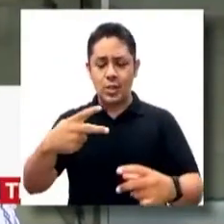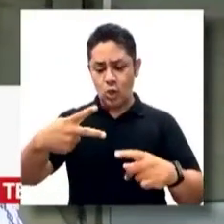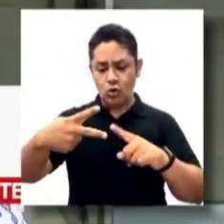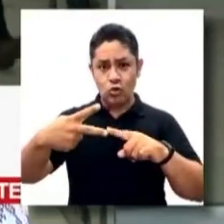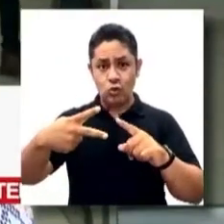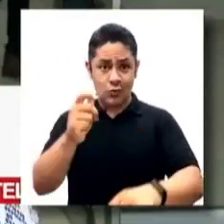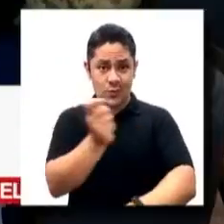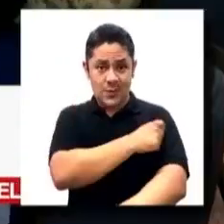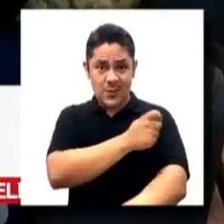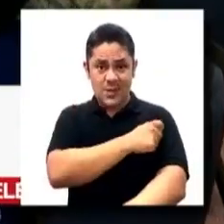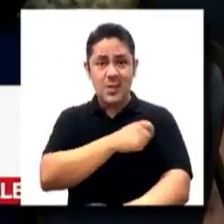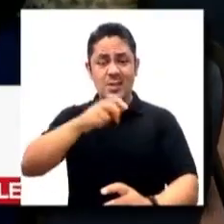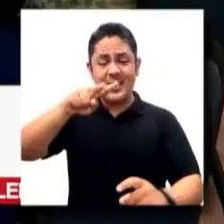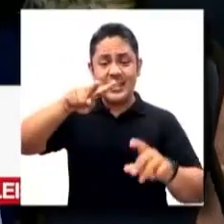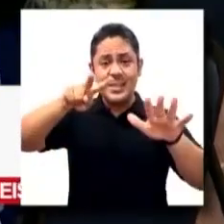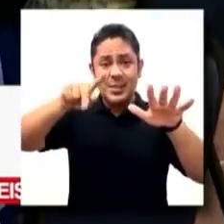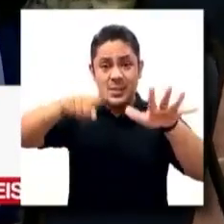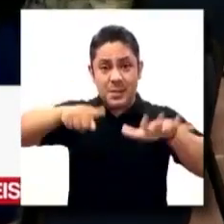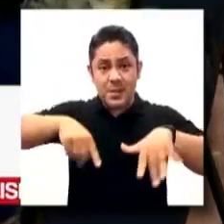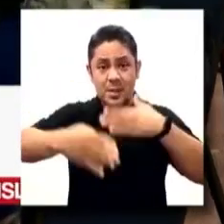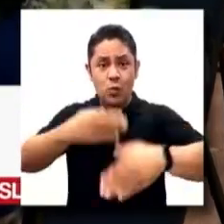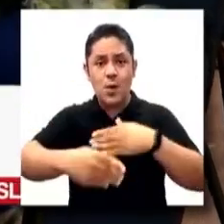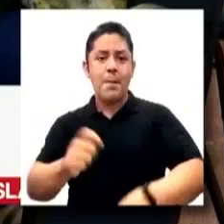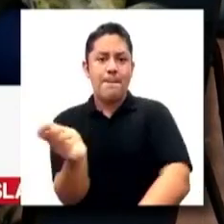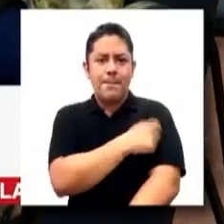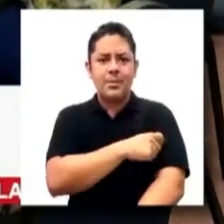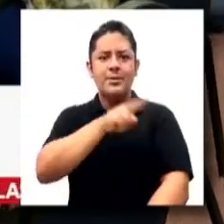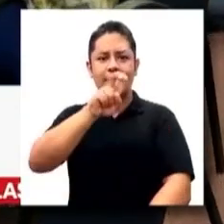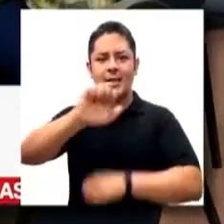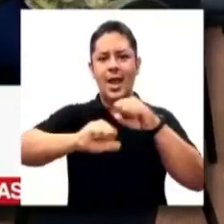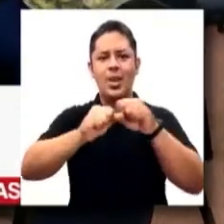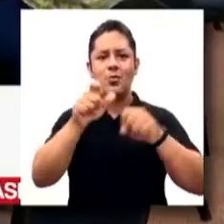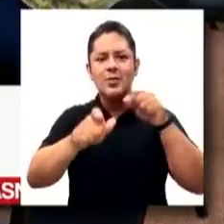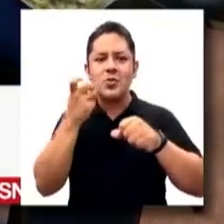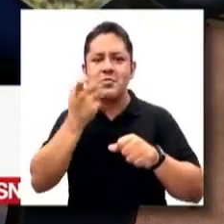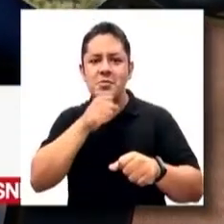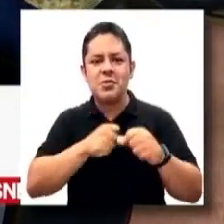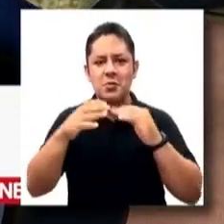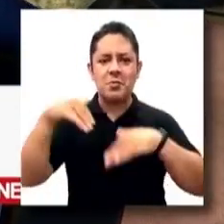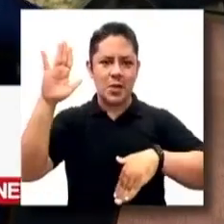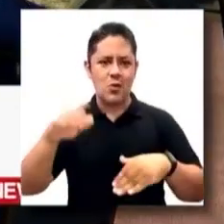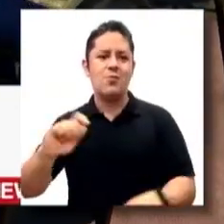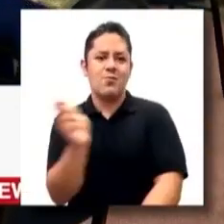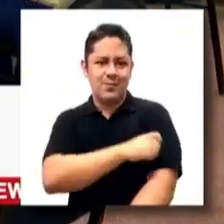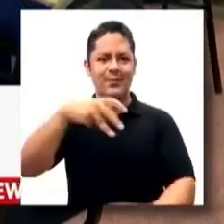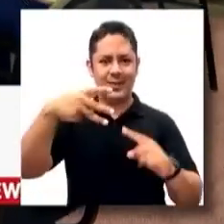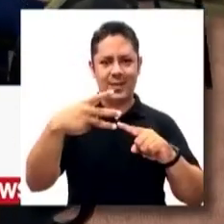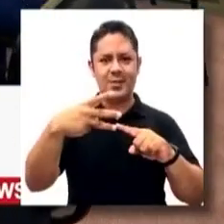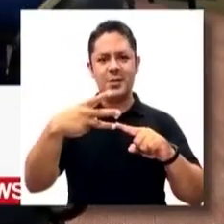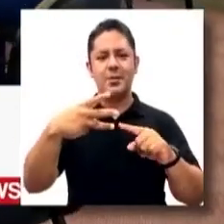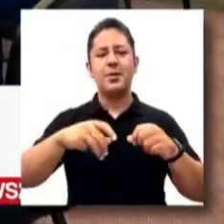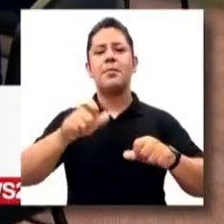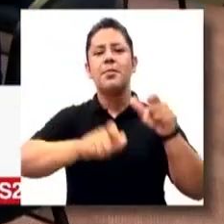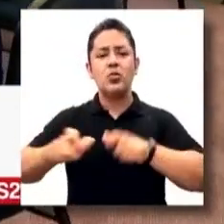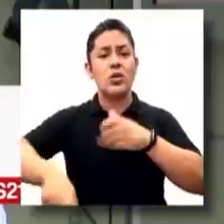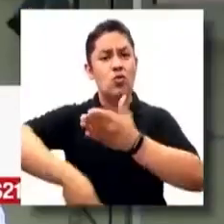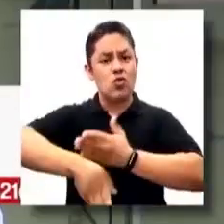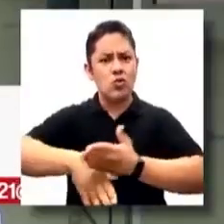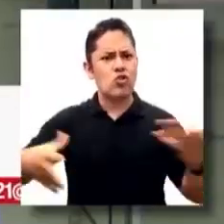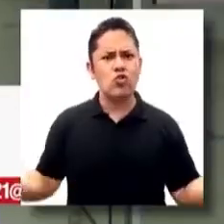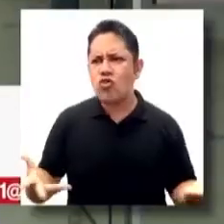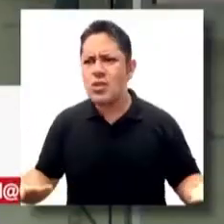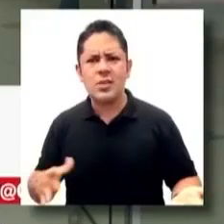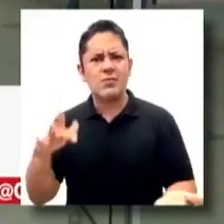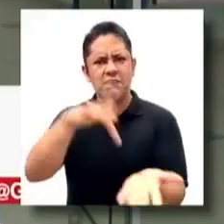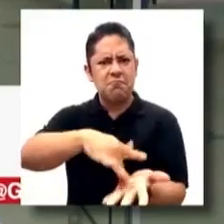70 years of age. In this sense, it is important that those interested in continuing with their vaccination schedule to keep in mind the vaccination sites. Puntos